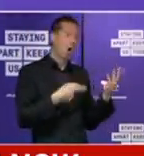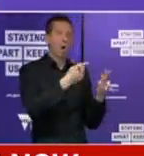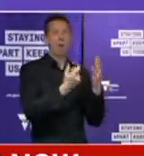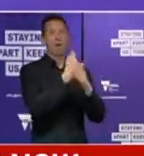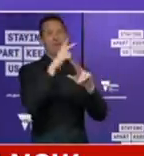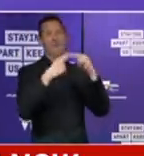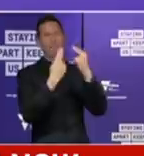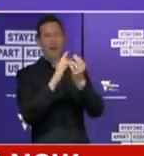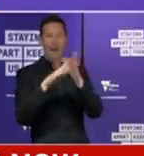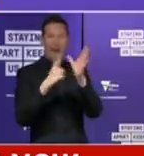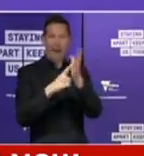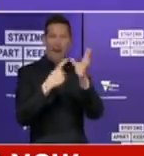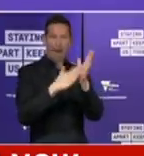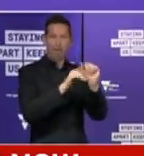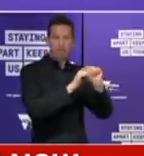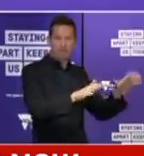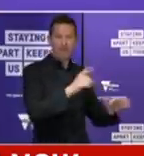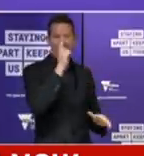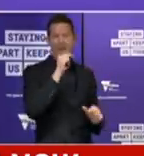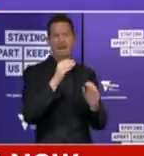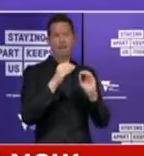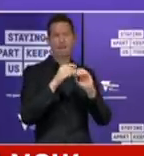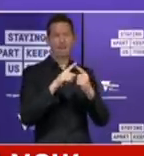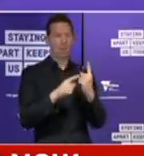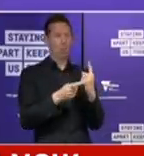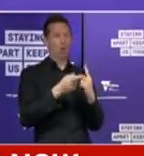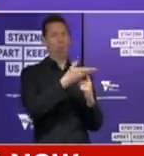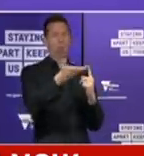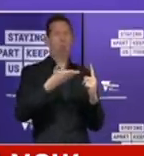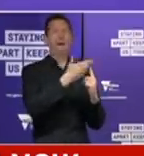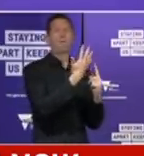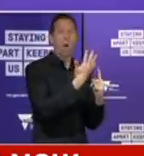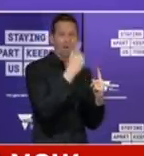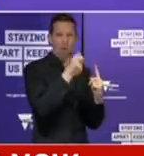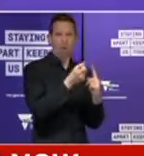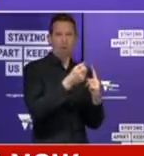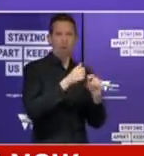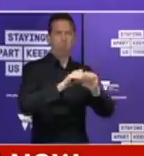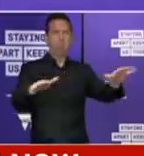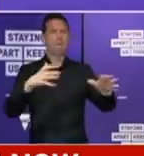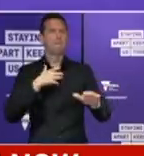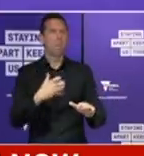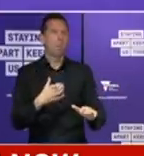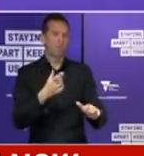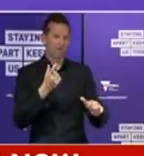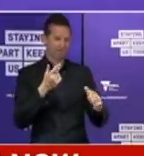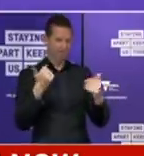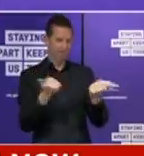5 cases from, in one household. You can get more than that, actually, given that, there's many large families across the